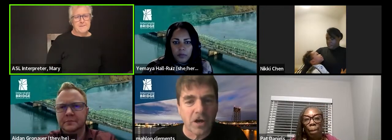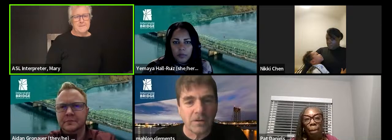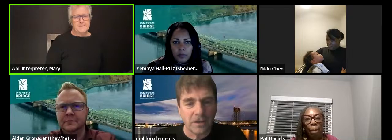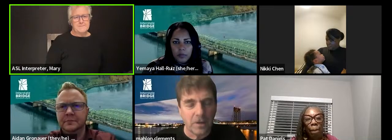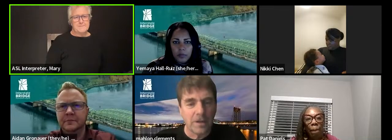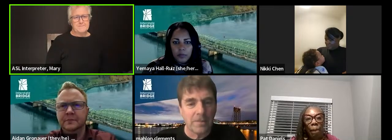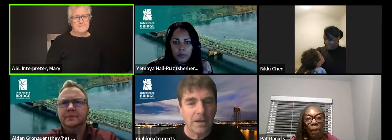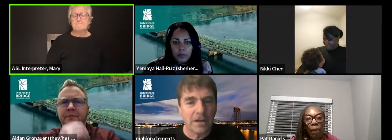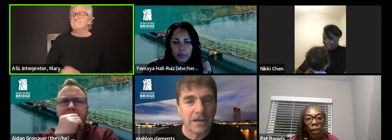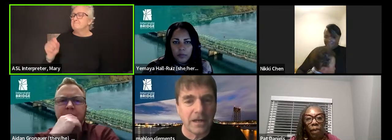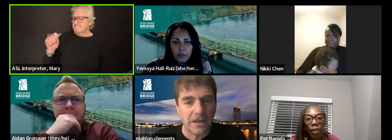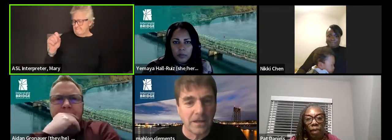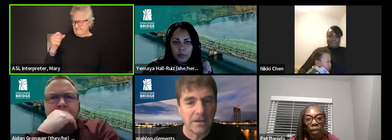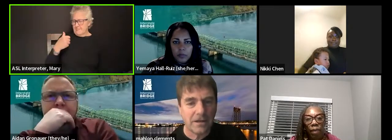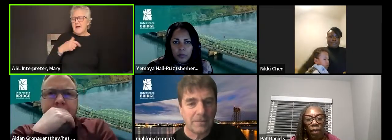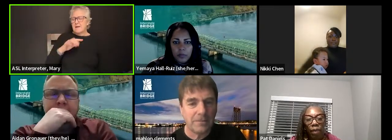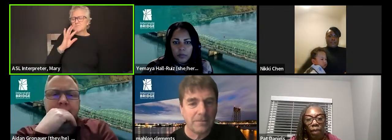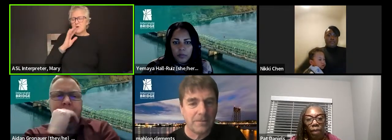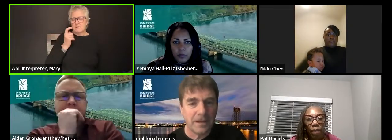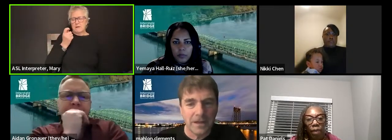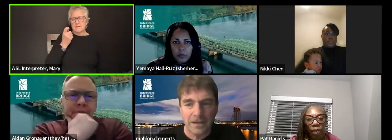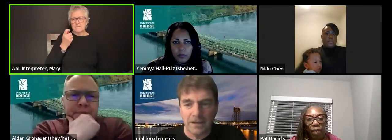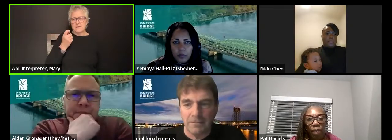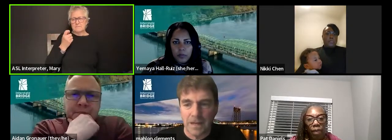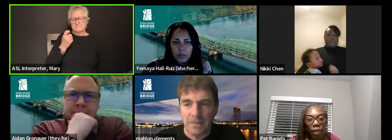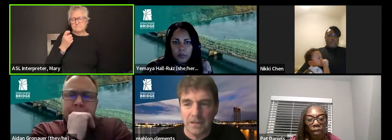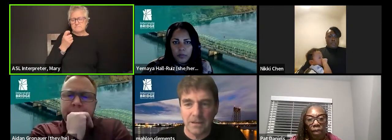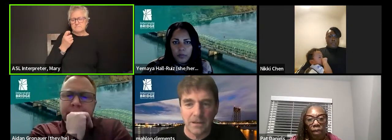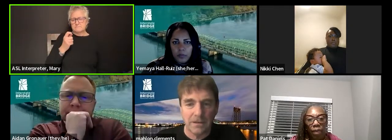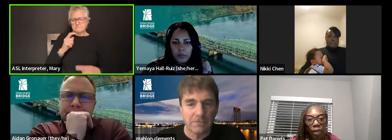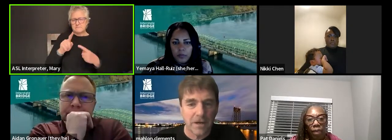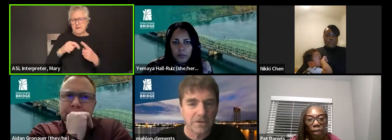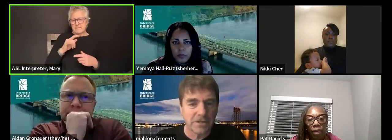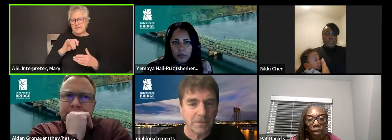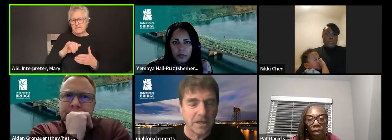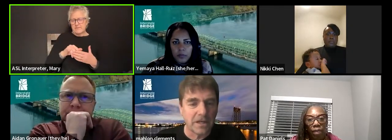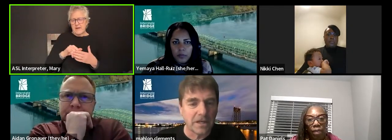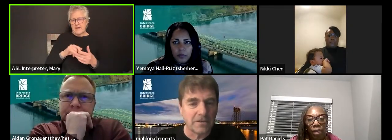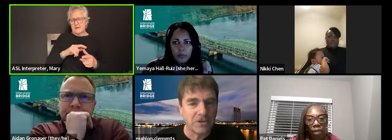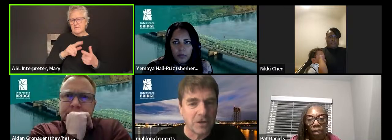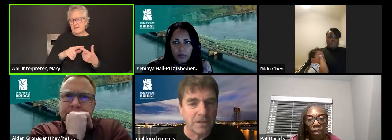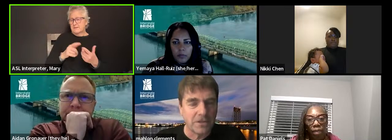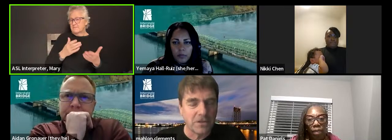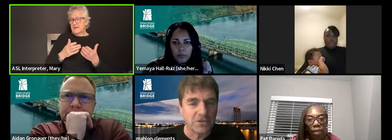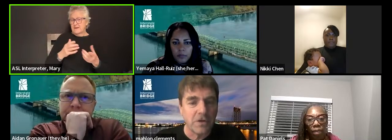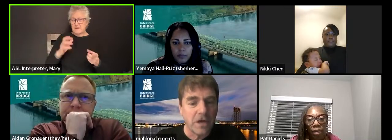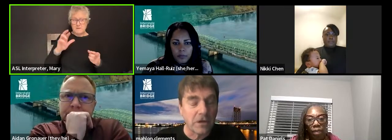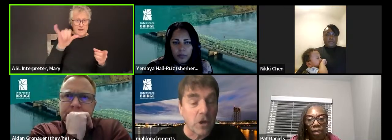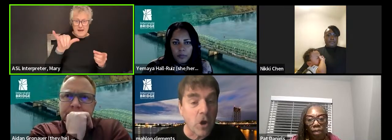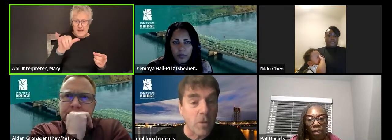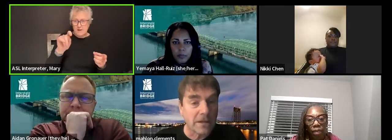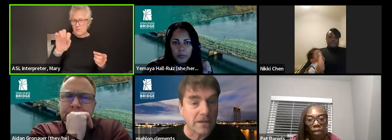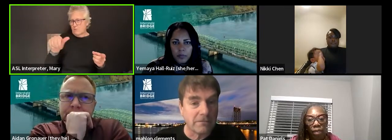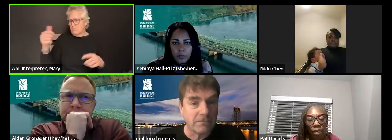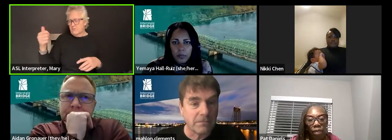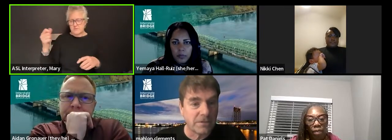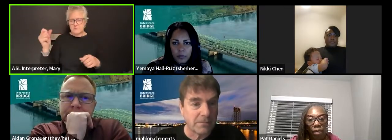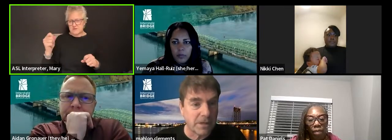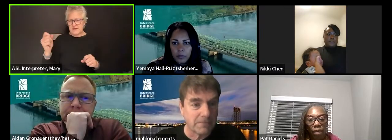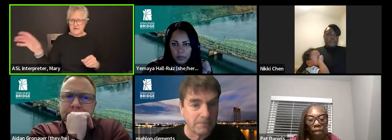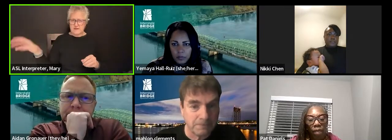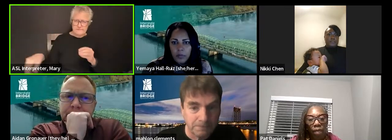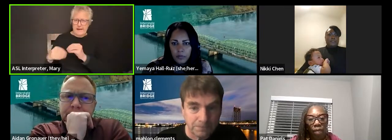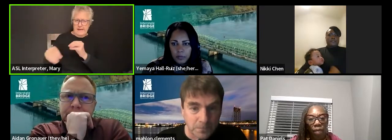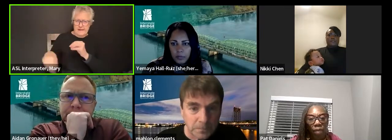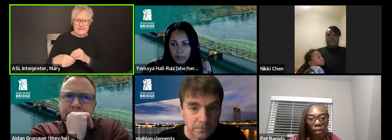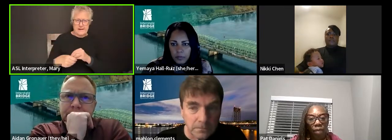I'll talk a little bit about it, and then and maybe Ray or somebody can jump in too. So if we could go back to the site